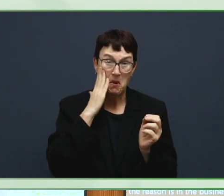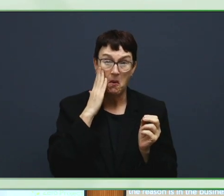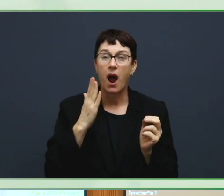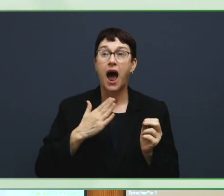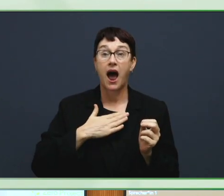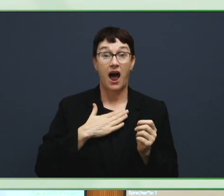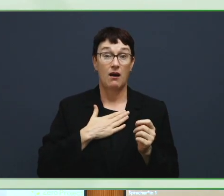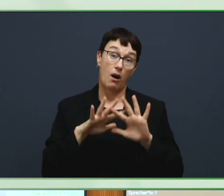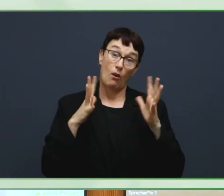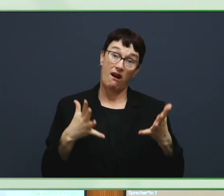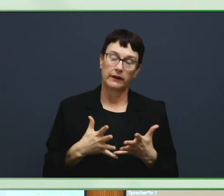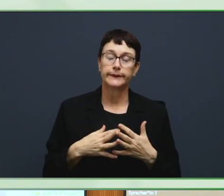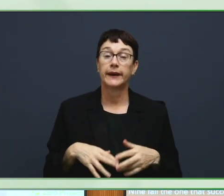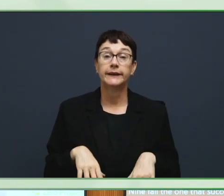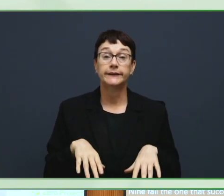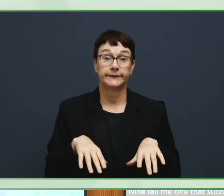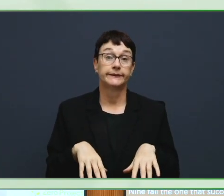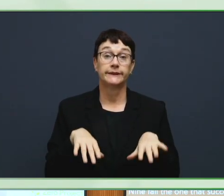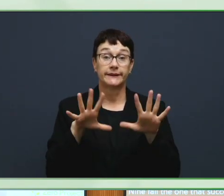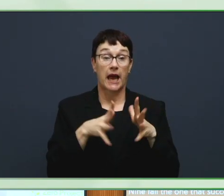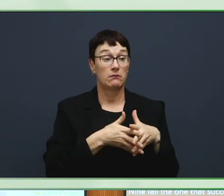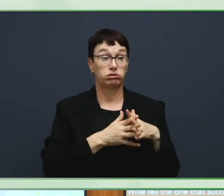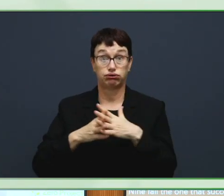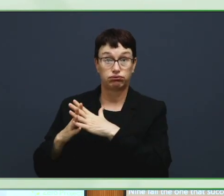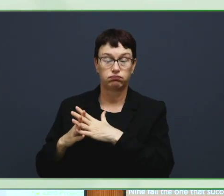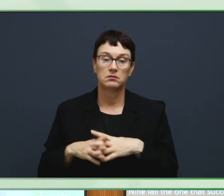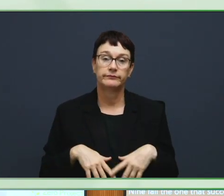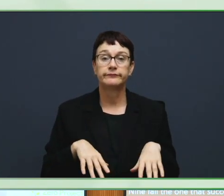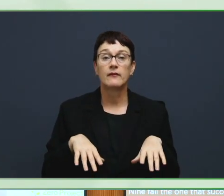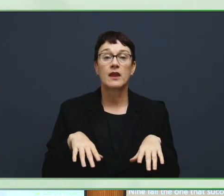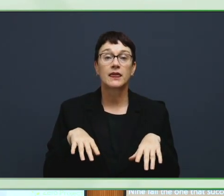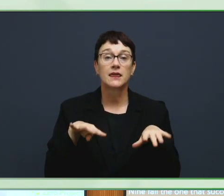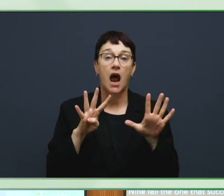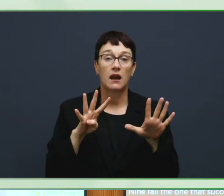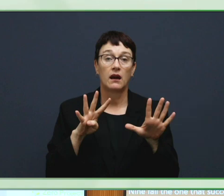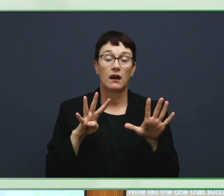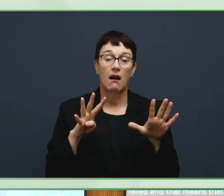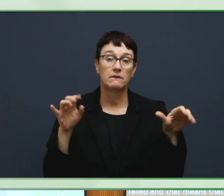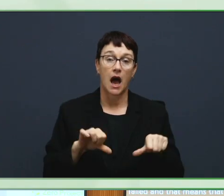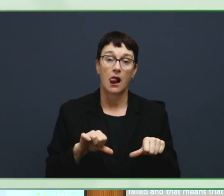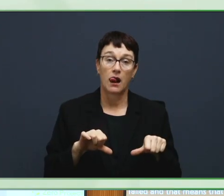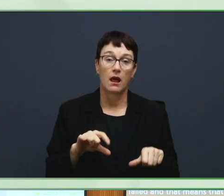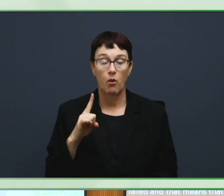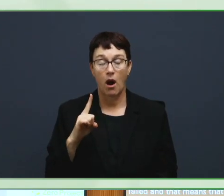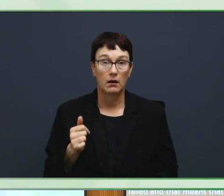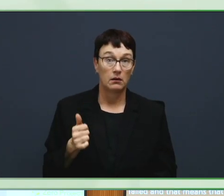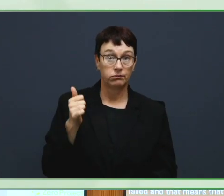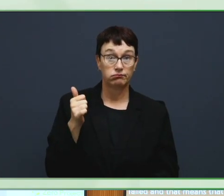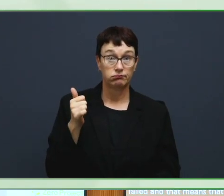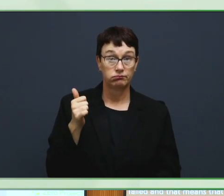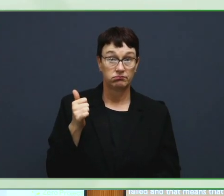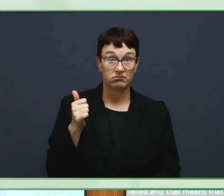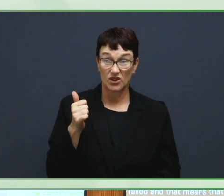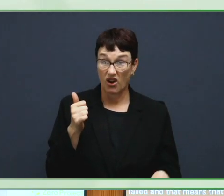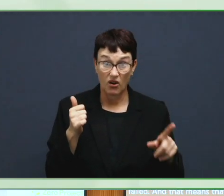pay for the 9 that failed. And that means that there is a structural incentive to scale the one startup that succeeds. We don't have that in